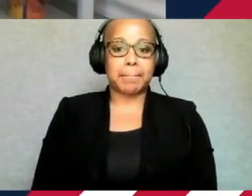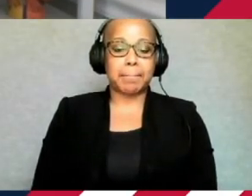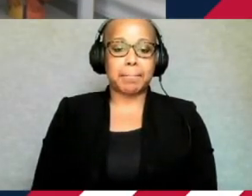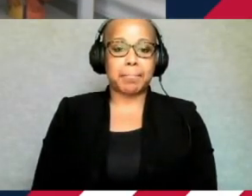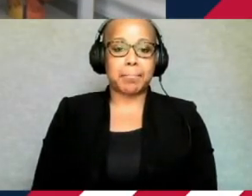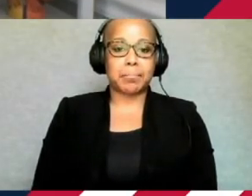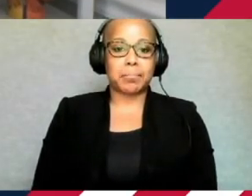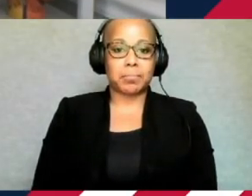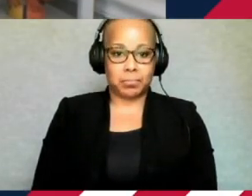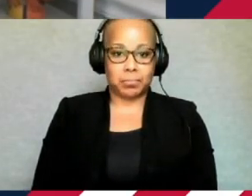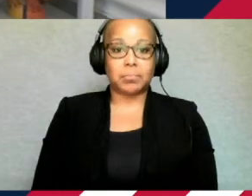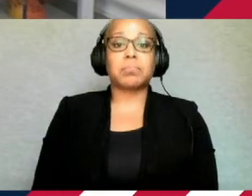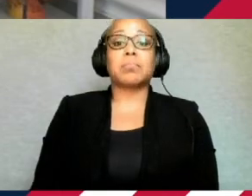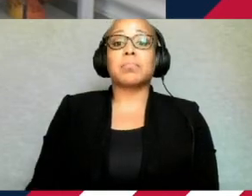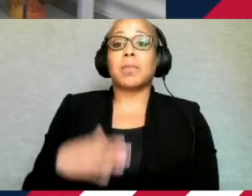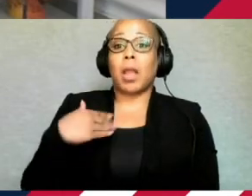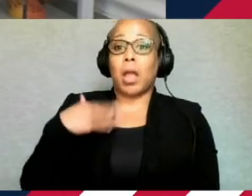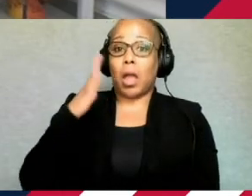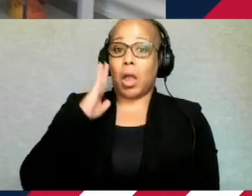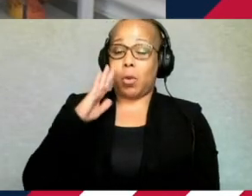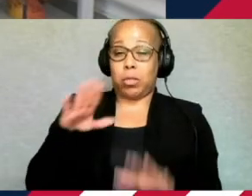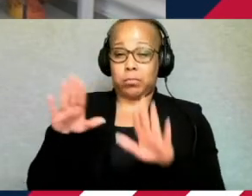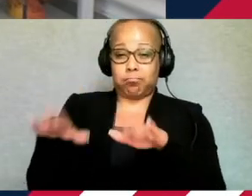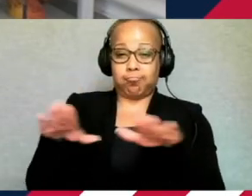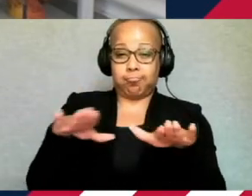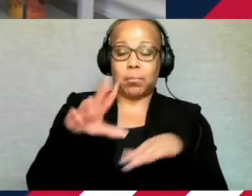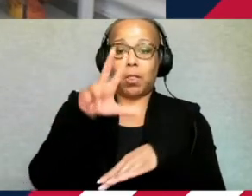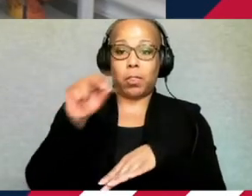I will give you all a 30-second warning.